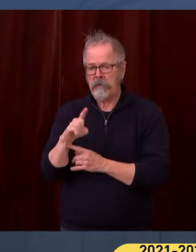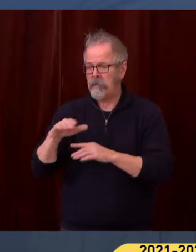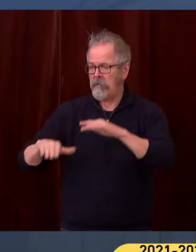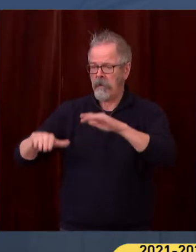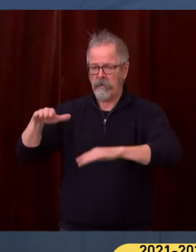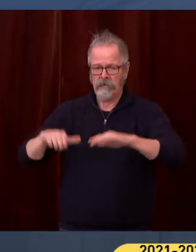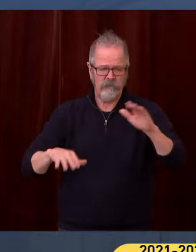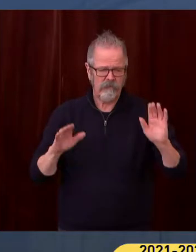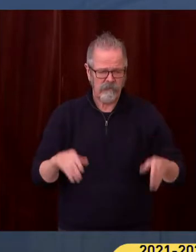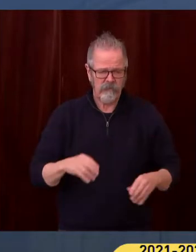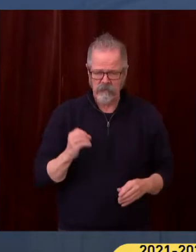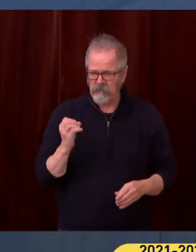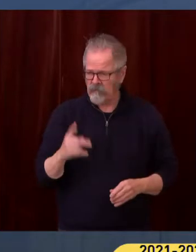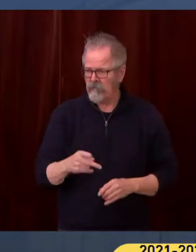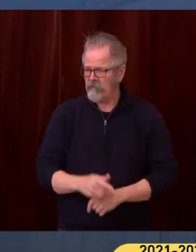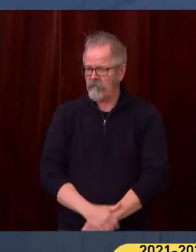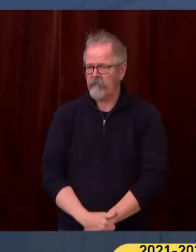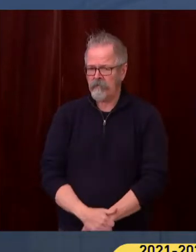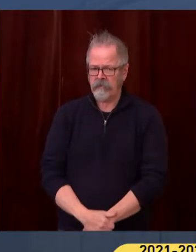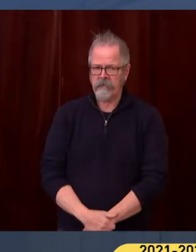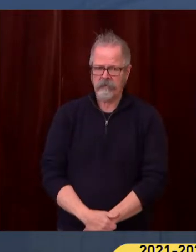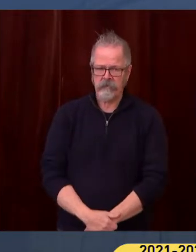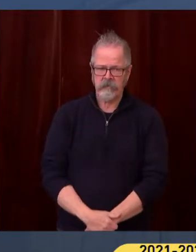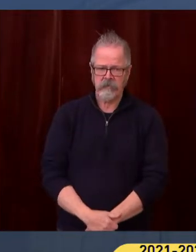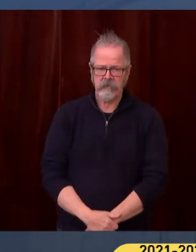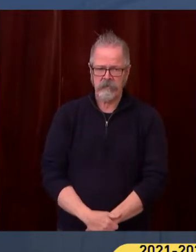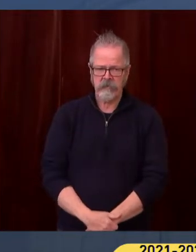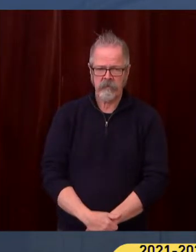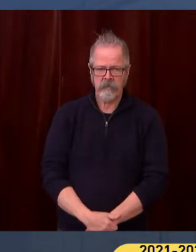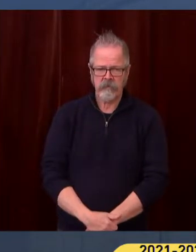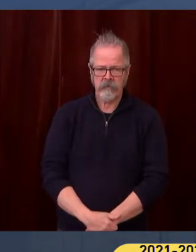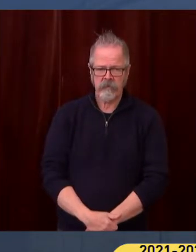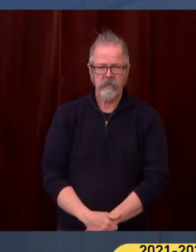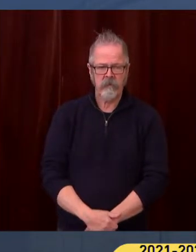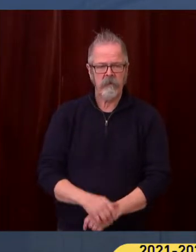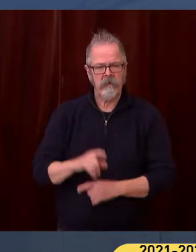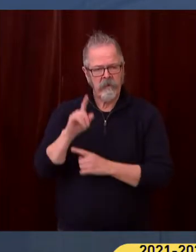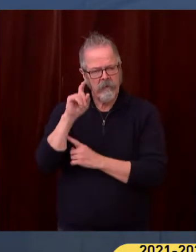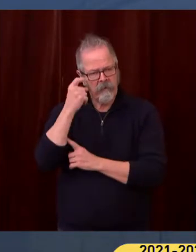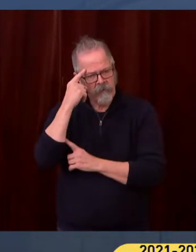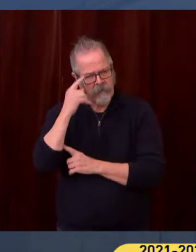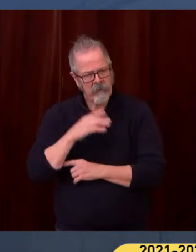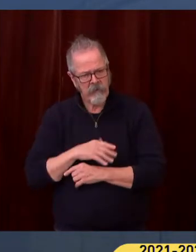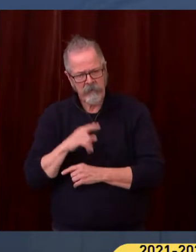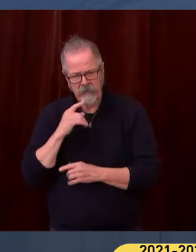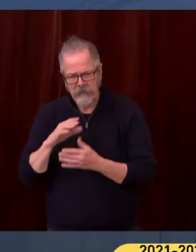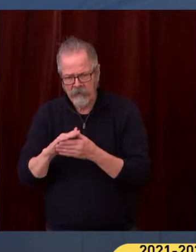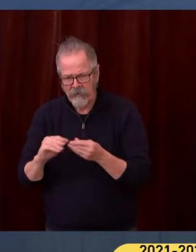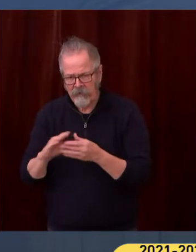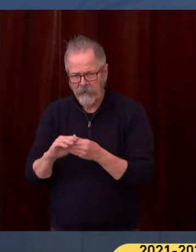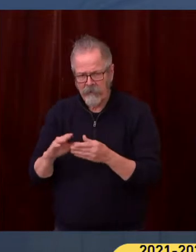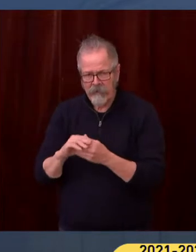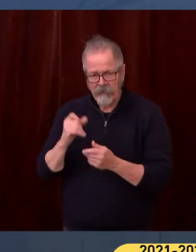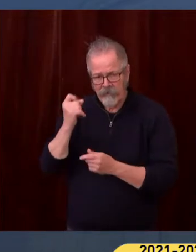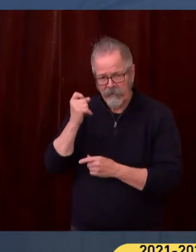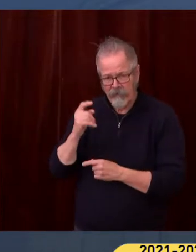pattern behind our state strategy is that there's no one silver bullet when you're fighting climate change.